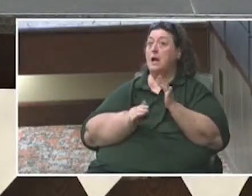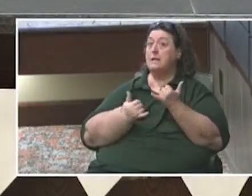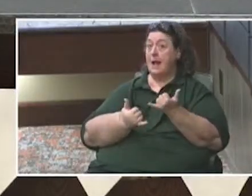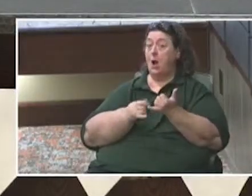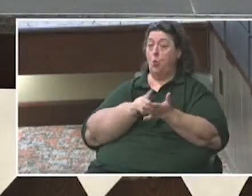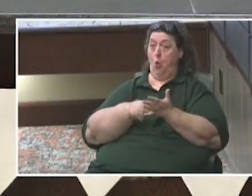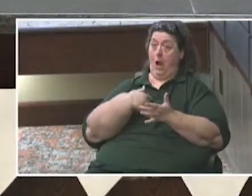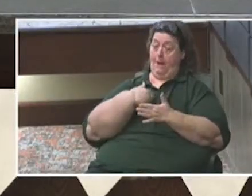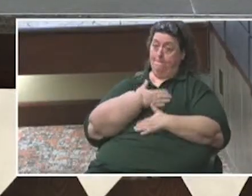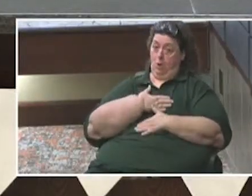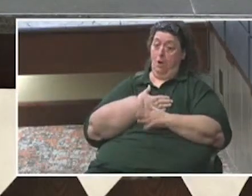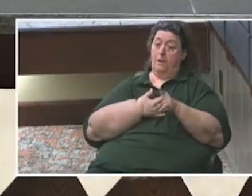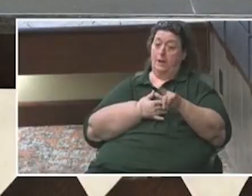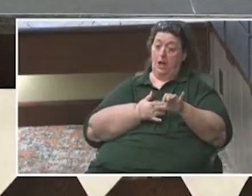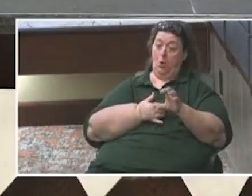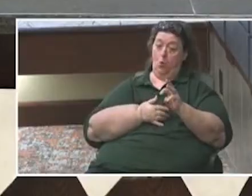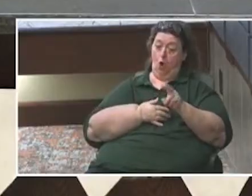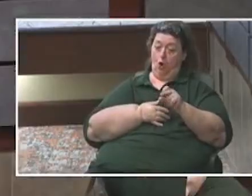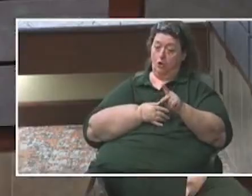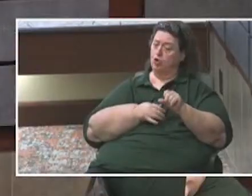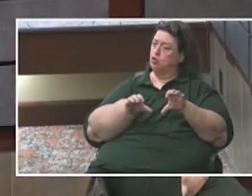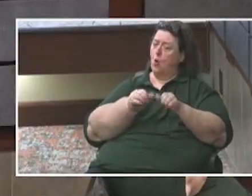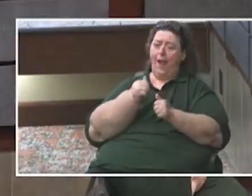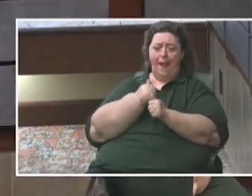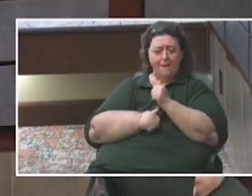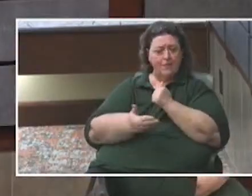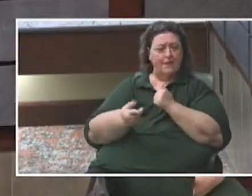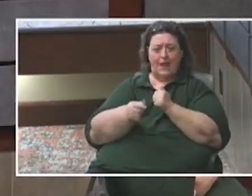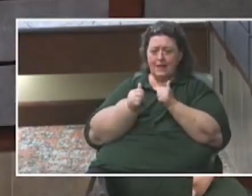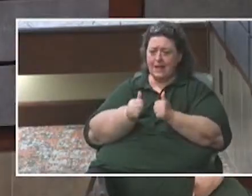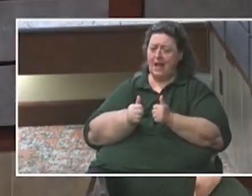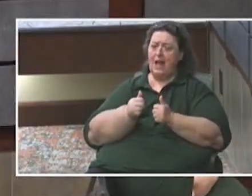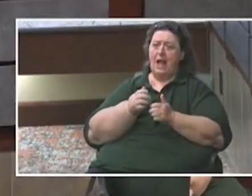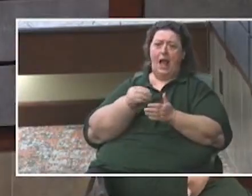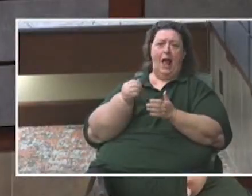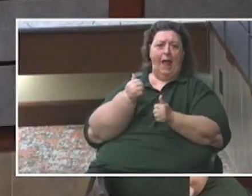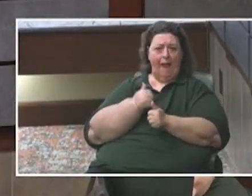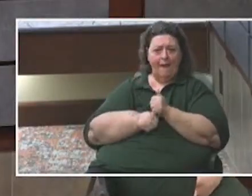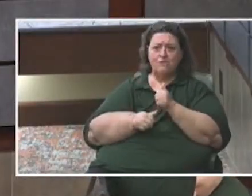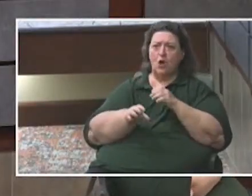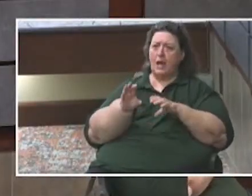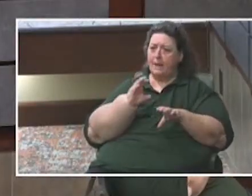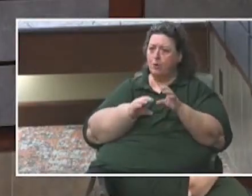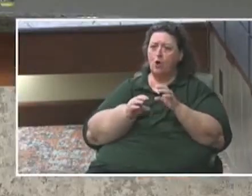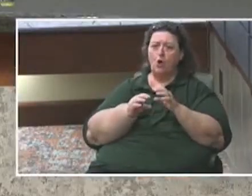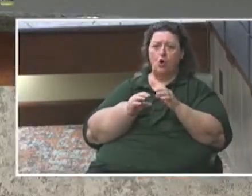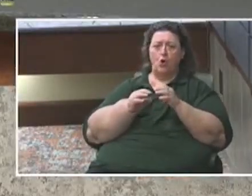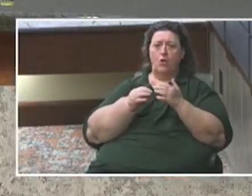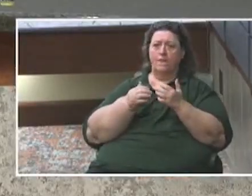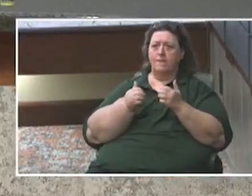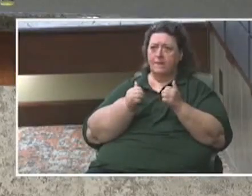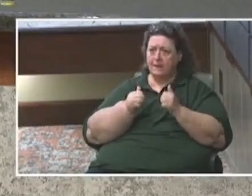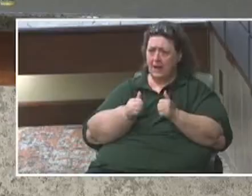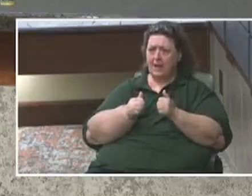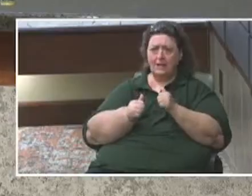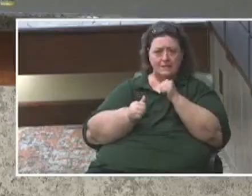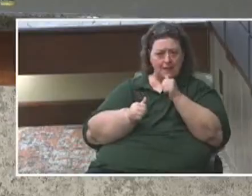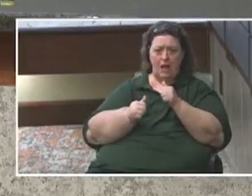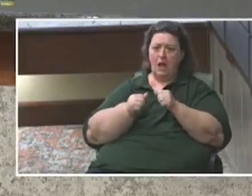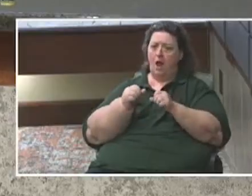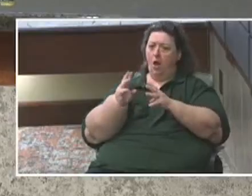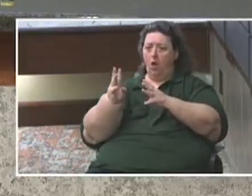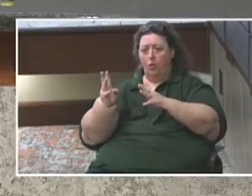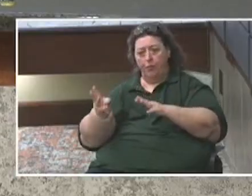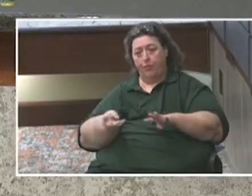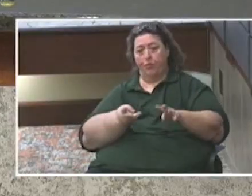afraid. appreciate is Public Works is doing everything they can and throwing every chemical that is in it legal and in existence to make it not